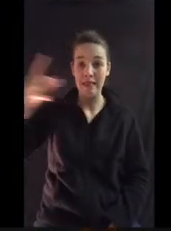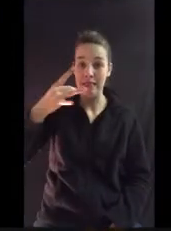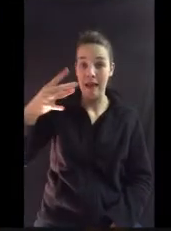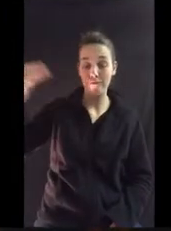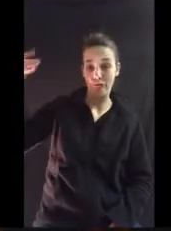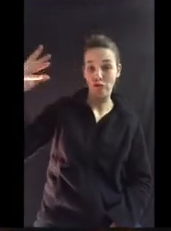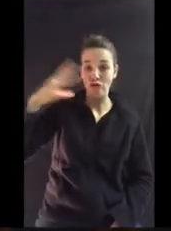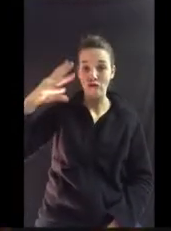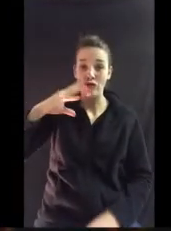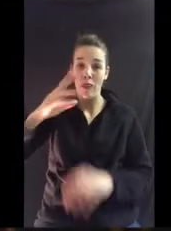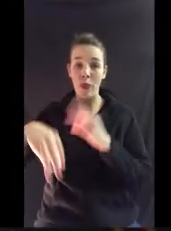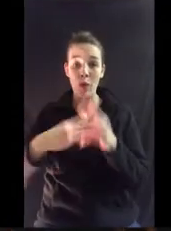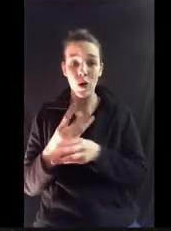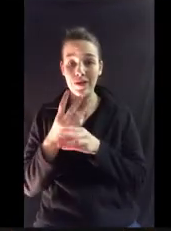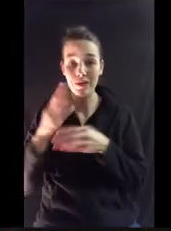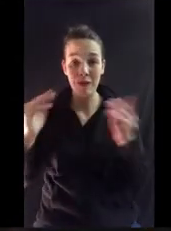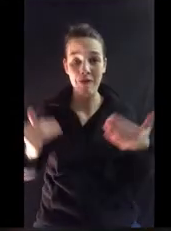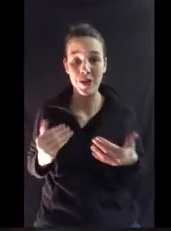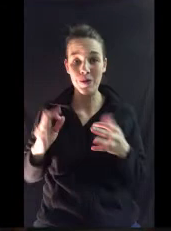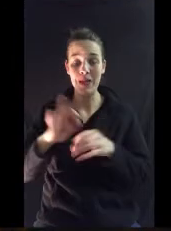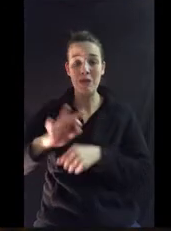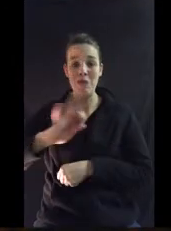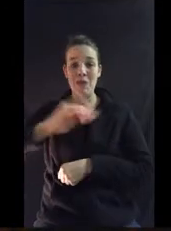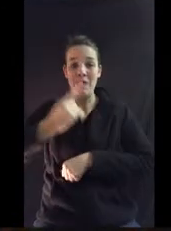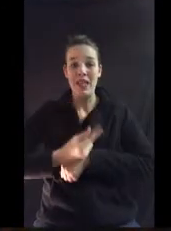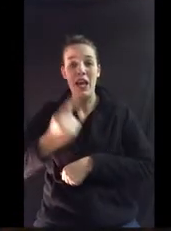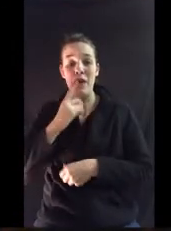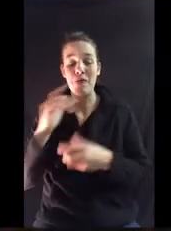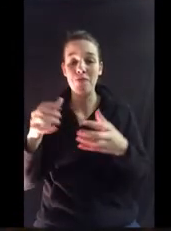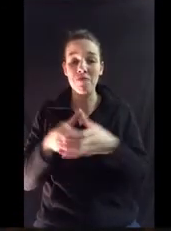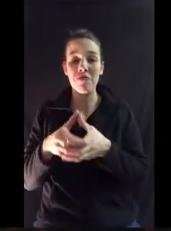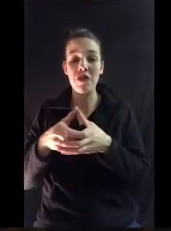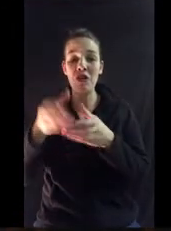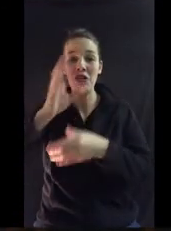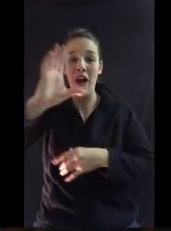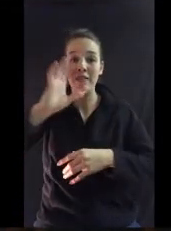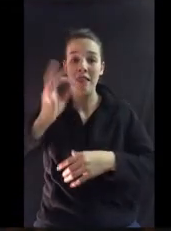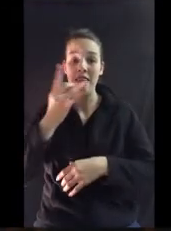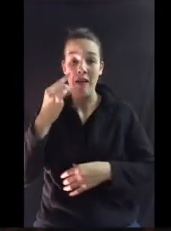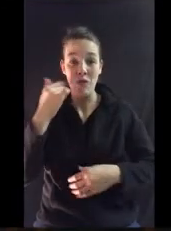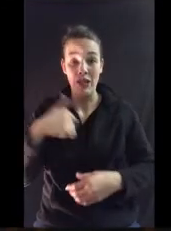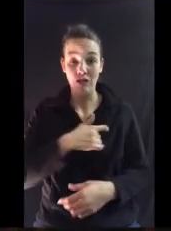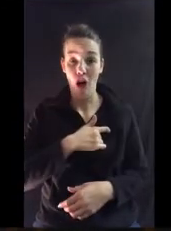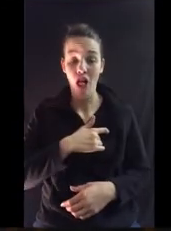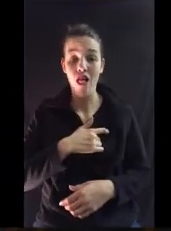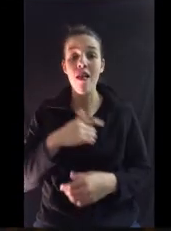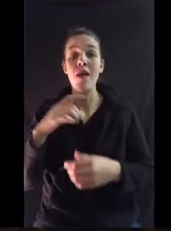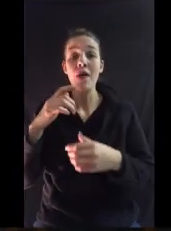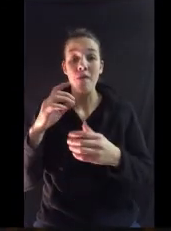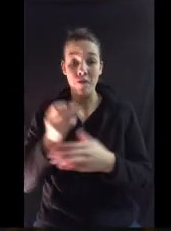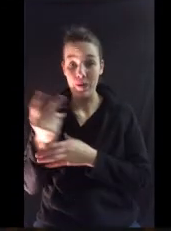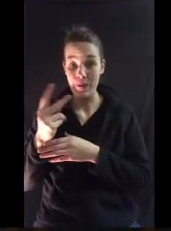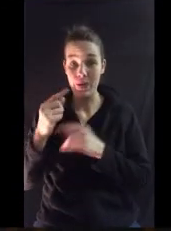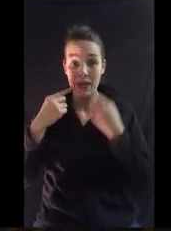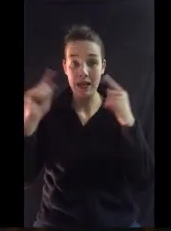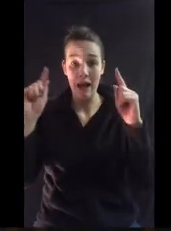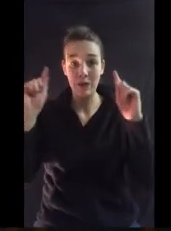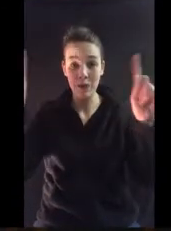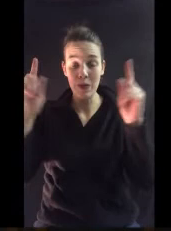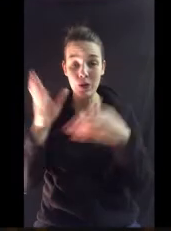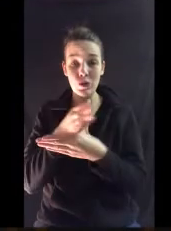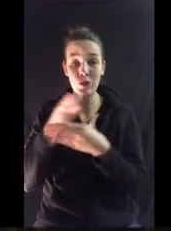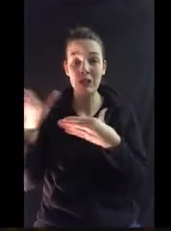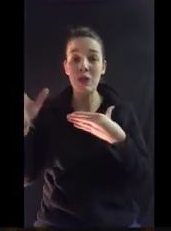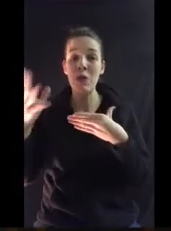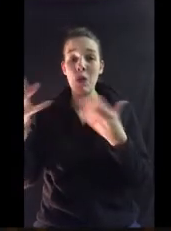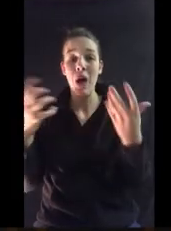God's light is shining upon the world, and we just invite you into that spirit of the day as we gather and celebrate God's light upon us all. A few announcements we do want